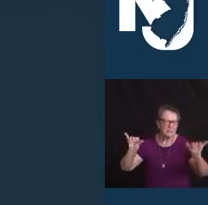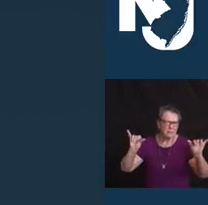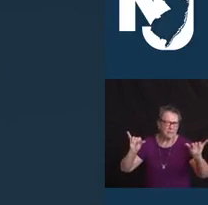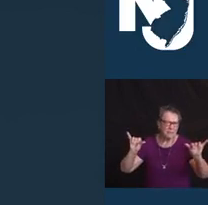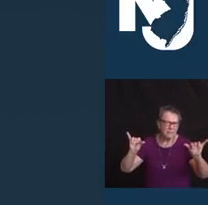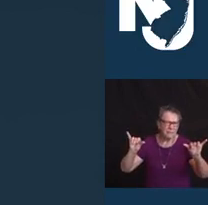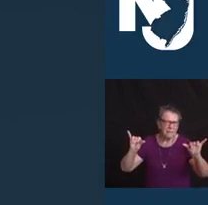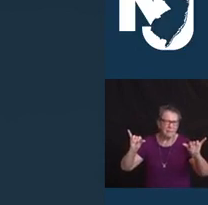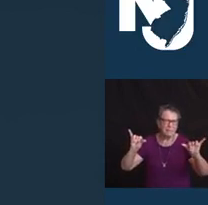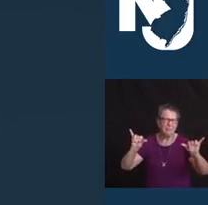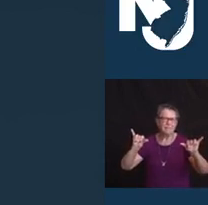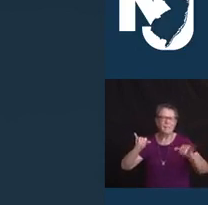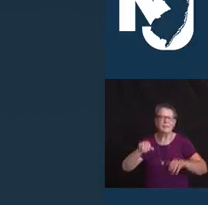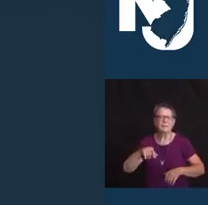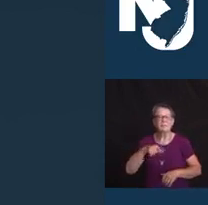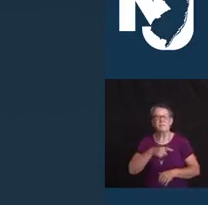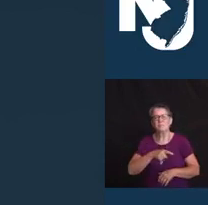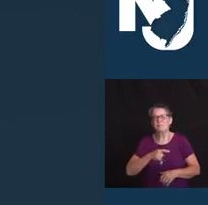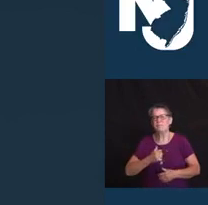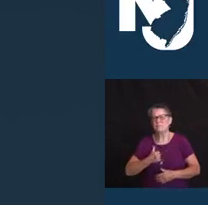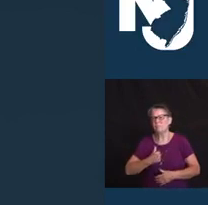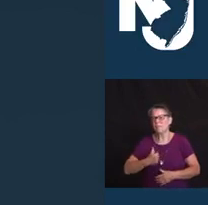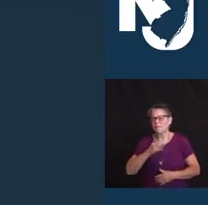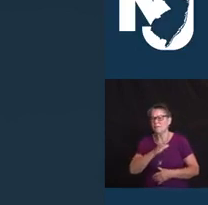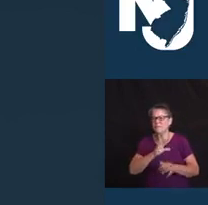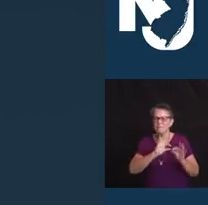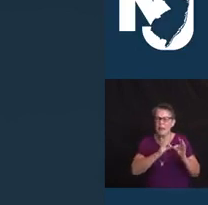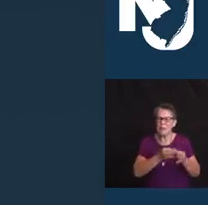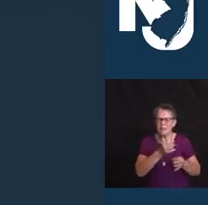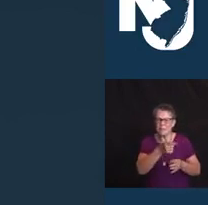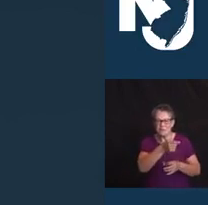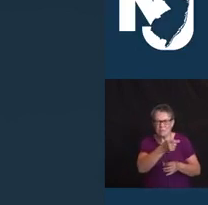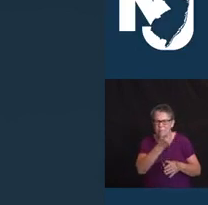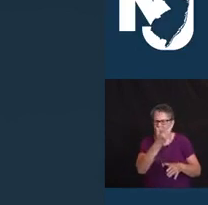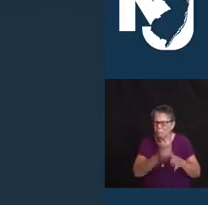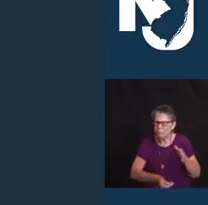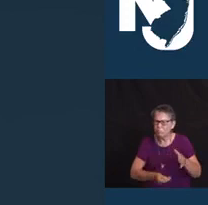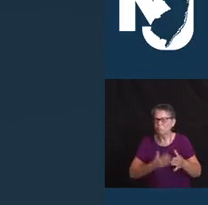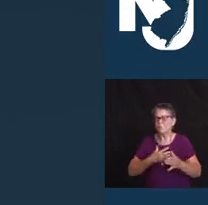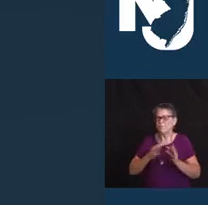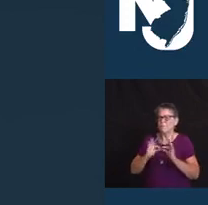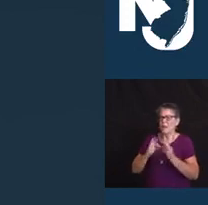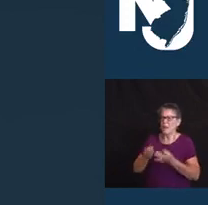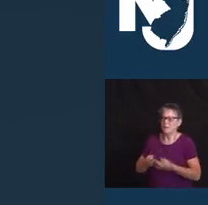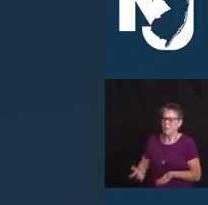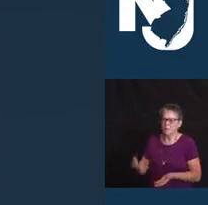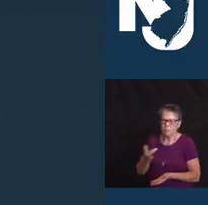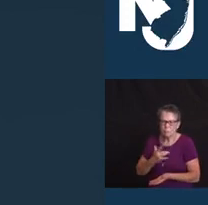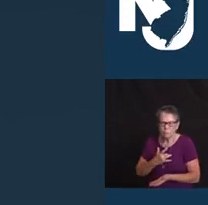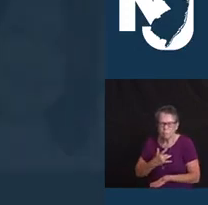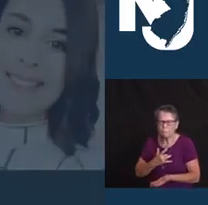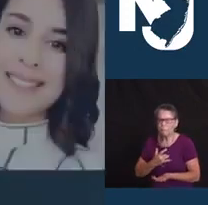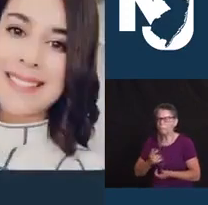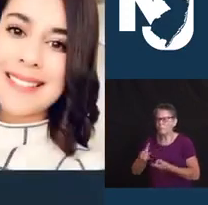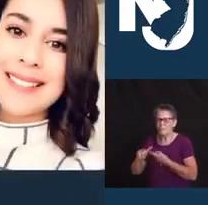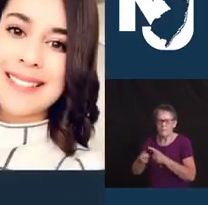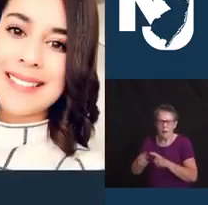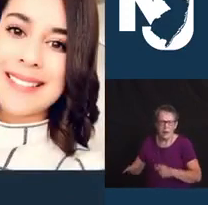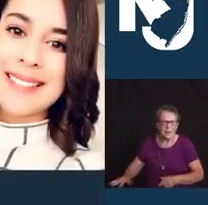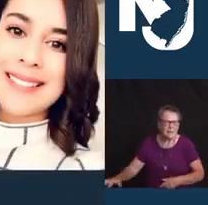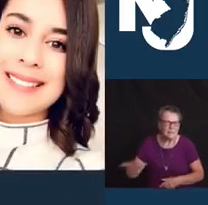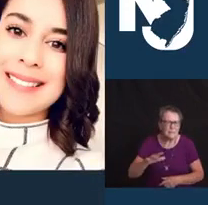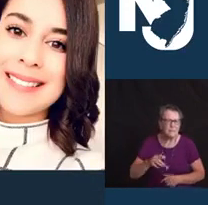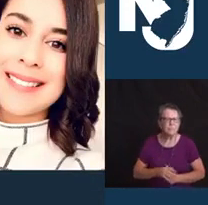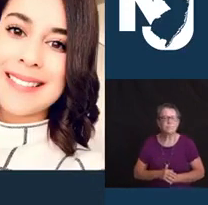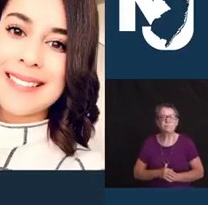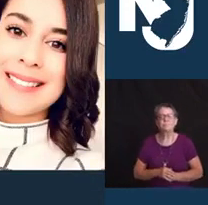send condolences to his family, his bandmates, his friends, and his fans. Now, moving on, I want to give a